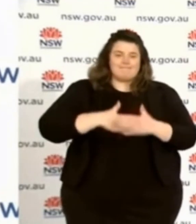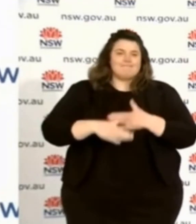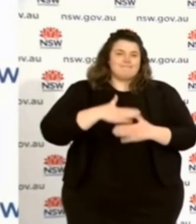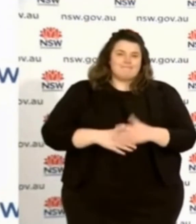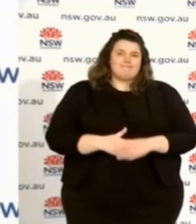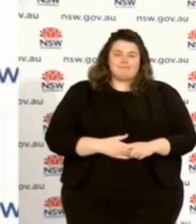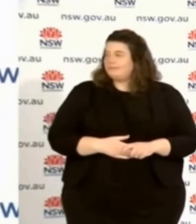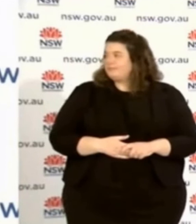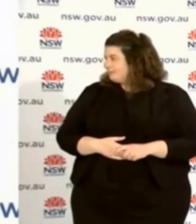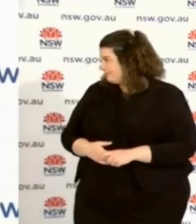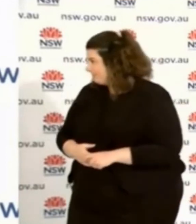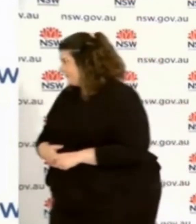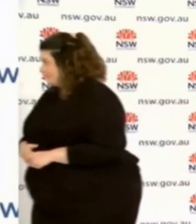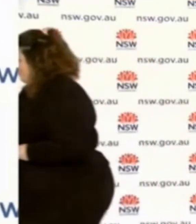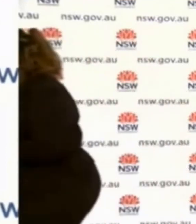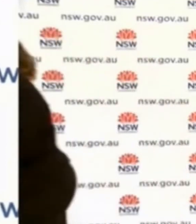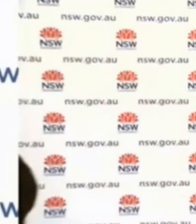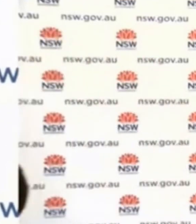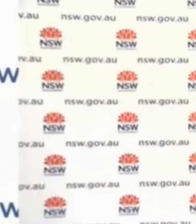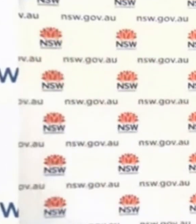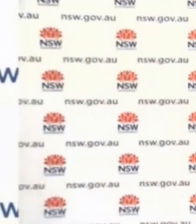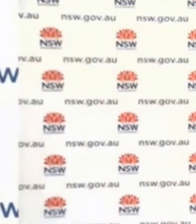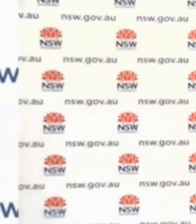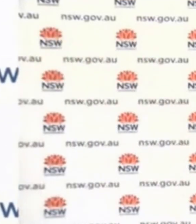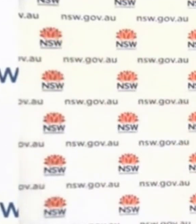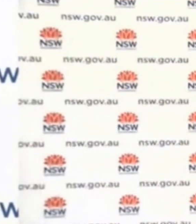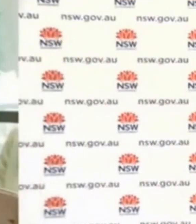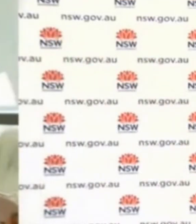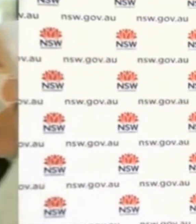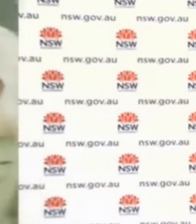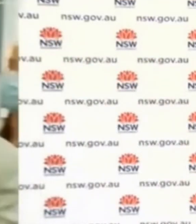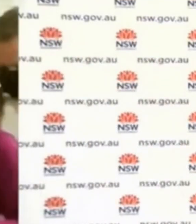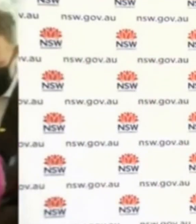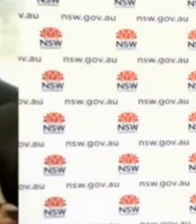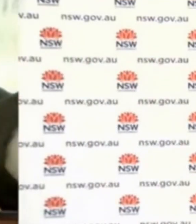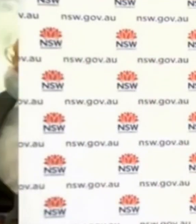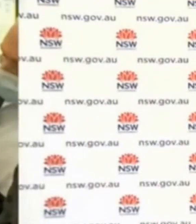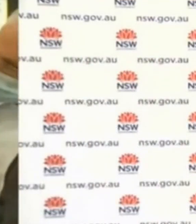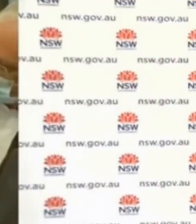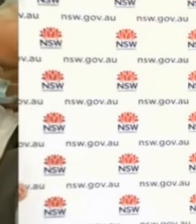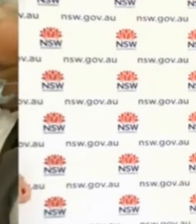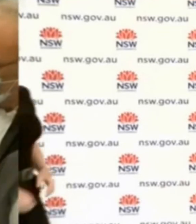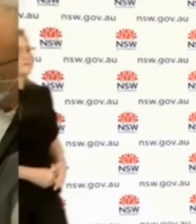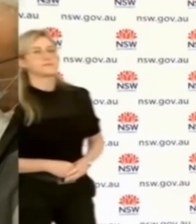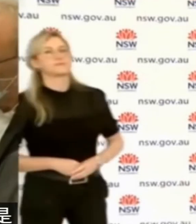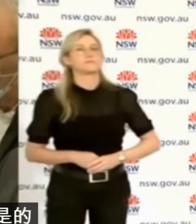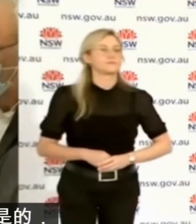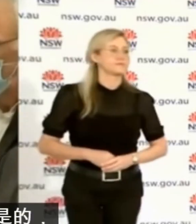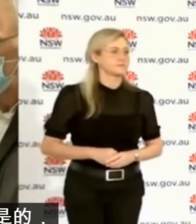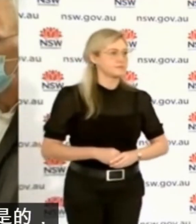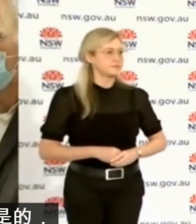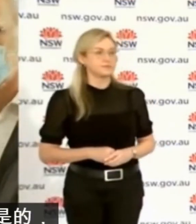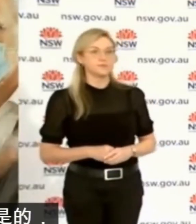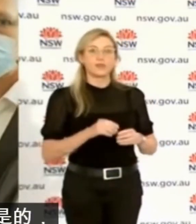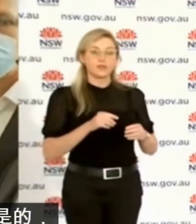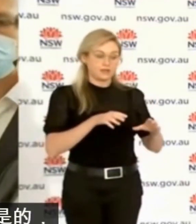open longer. Sorry, I'll just go one more here. The regions that are coming out of lockdown, staying in lockdown, what's the threshold for them to